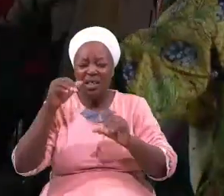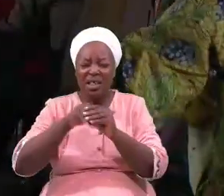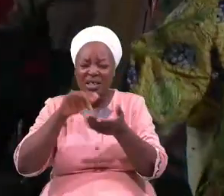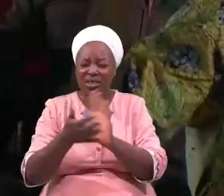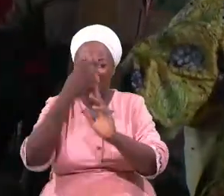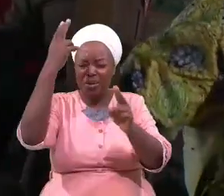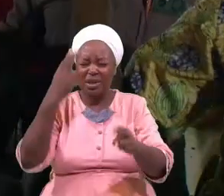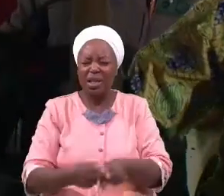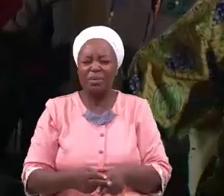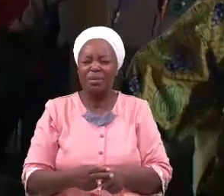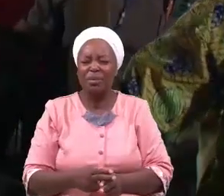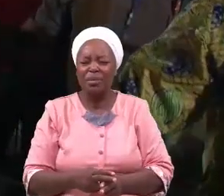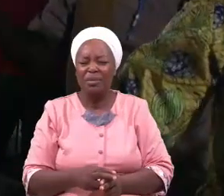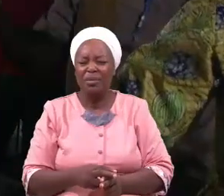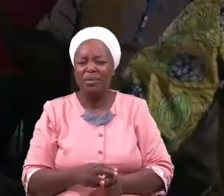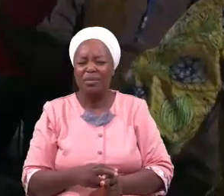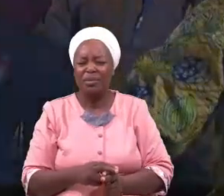name.